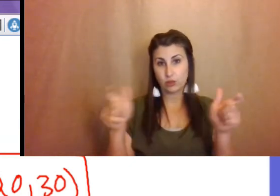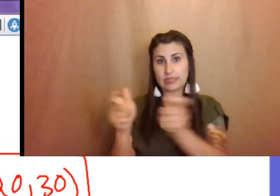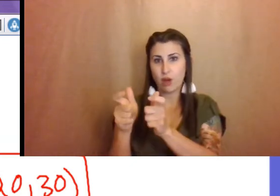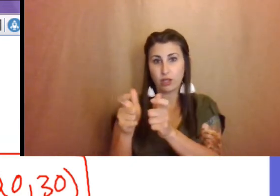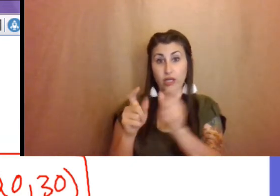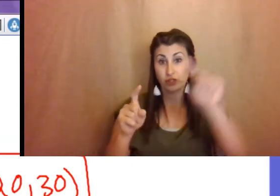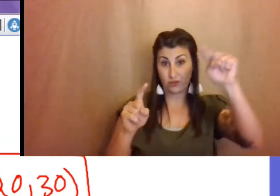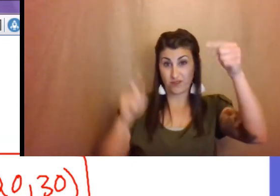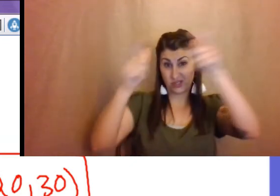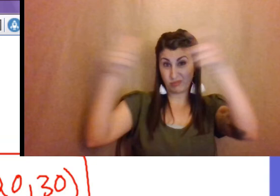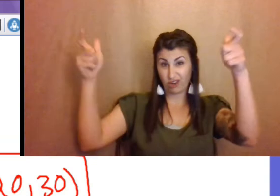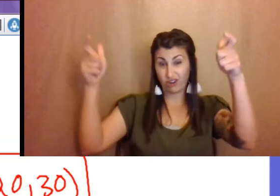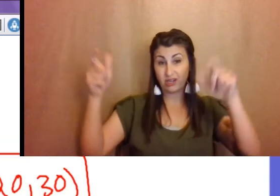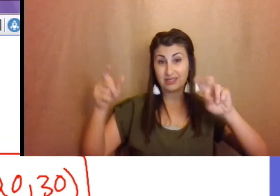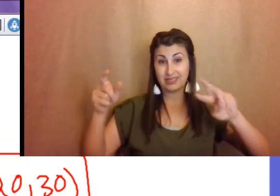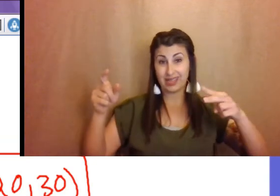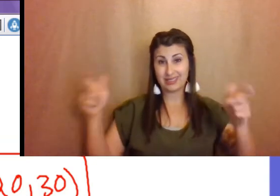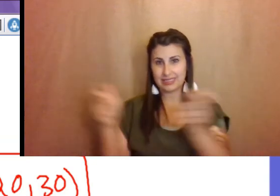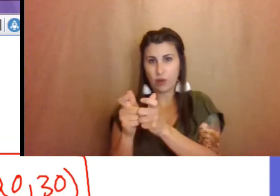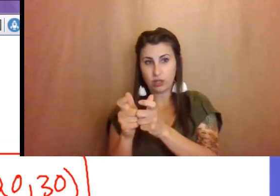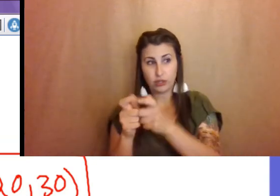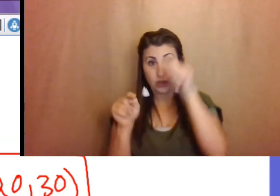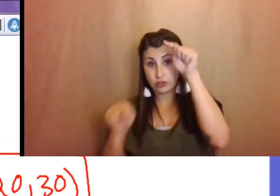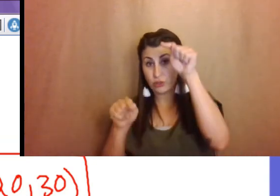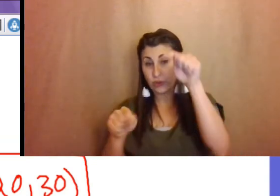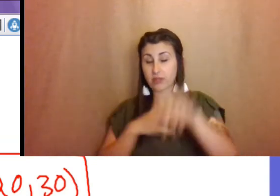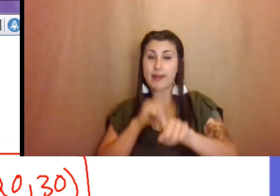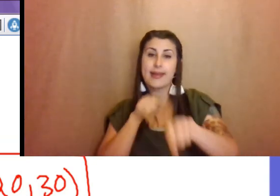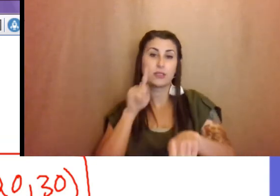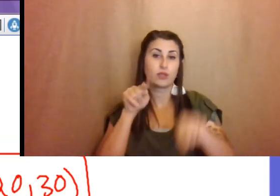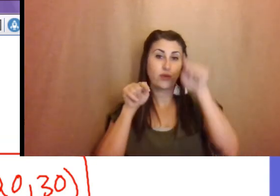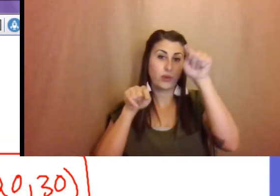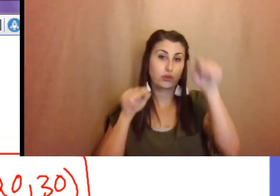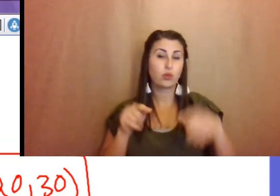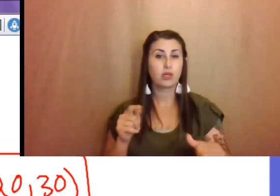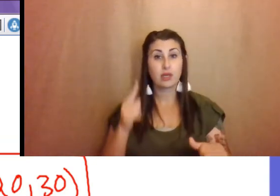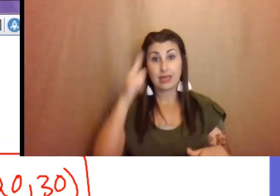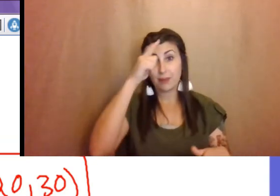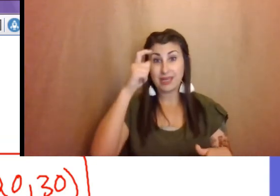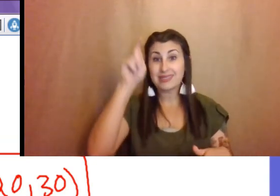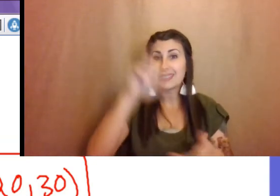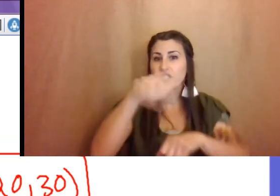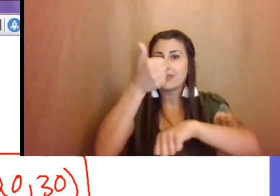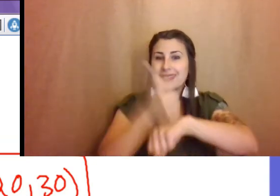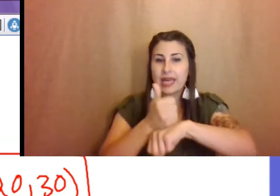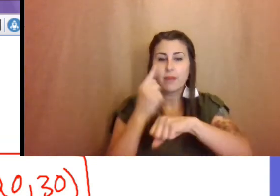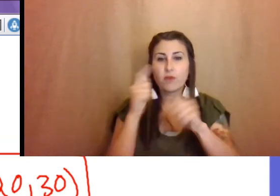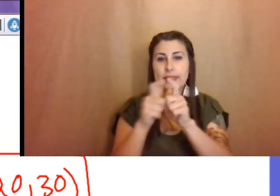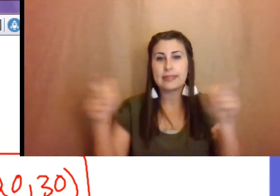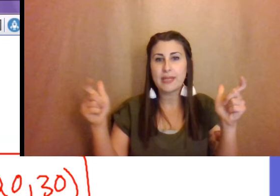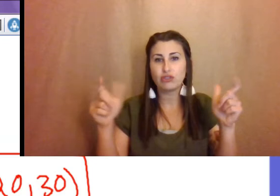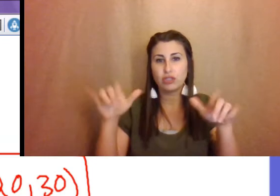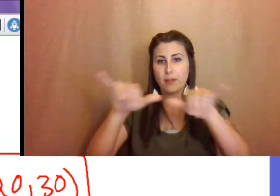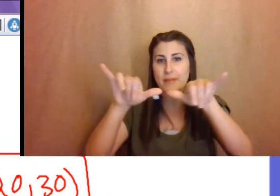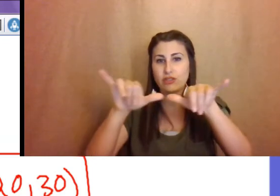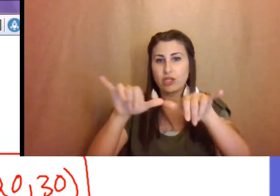half size. So this one's my final answer for this one, and this one's my final answer for this one, because it's in dimension form, not